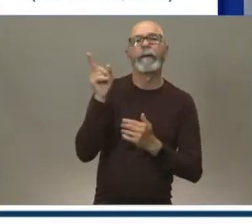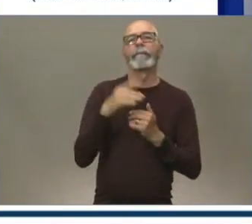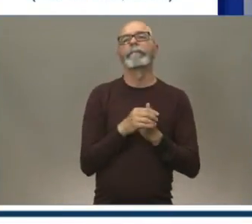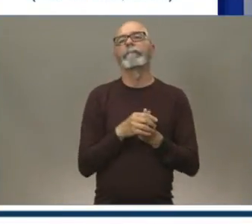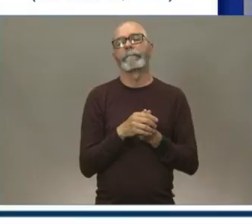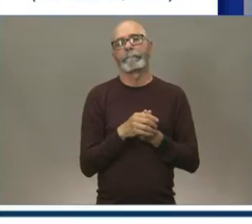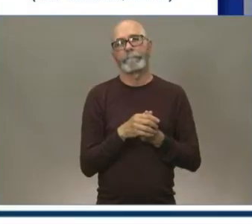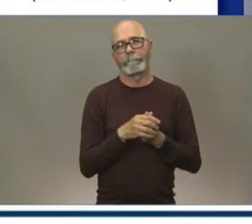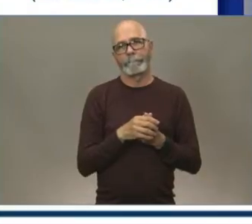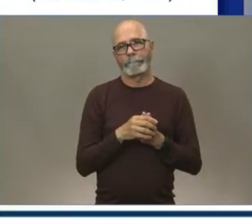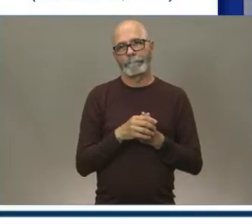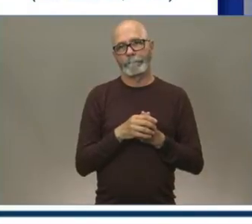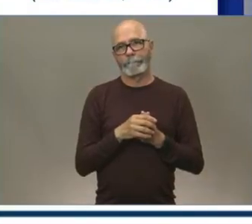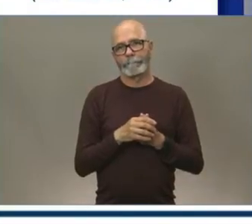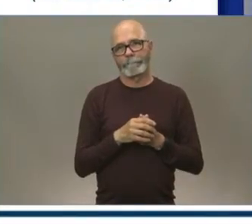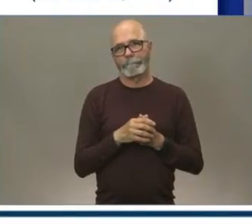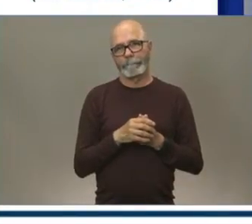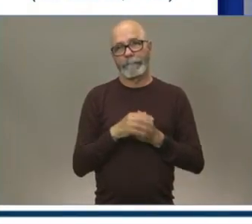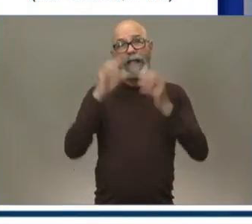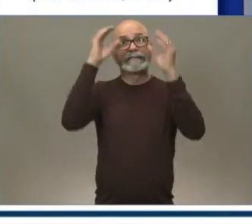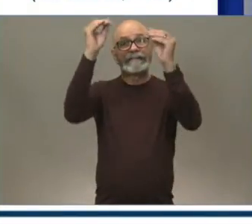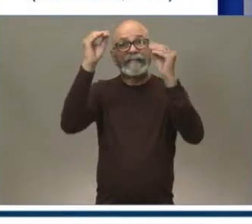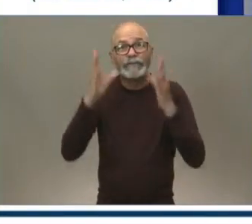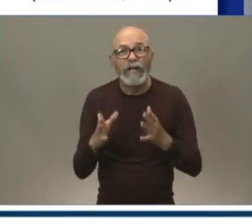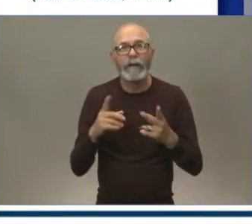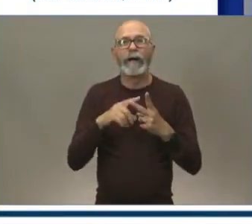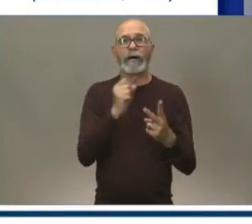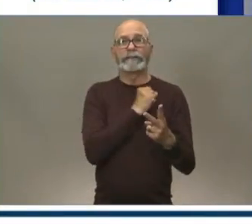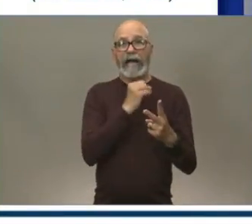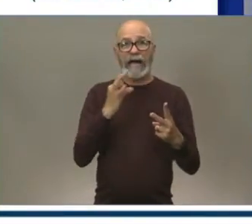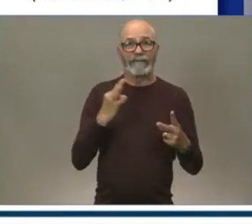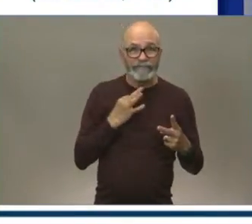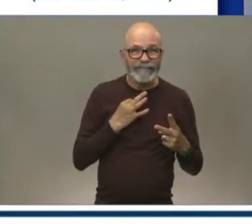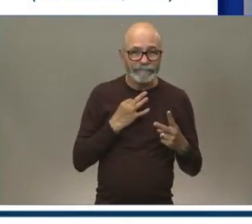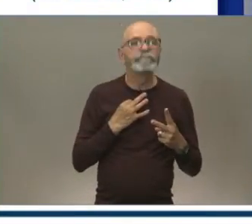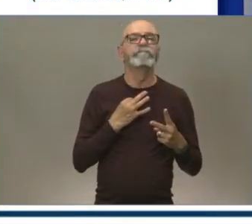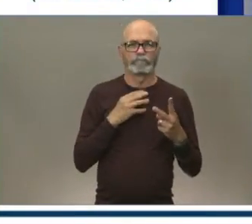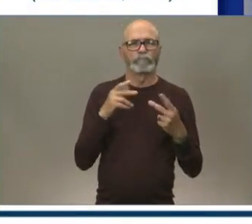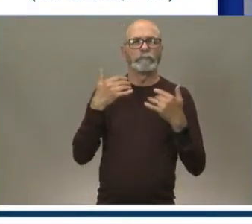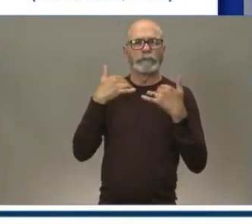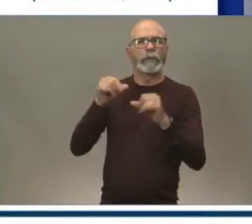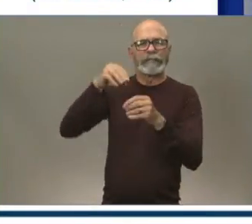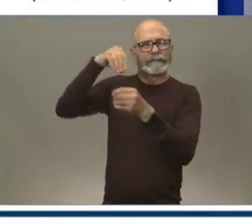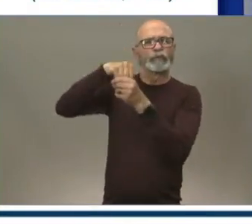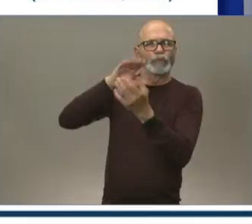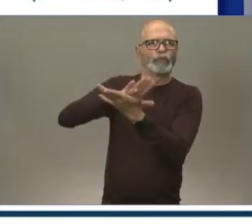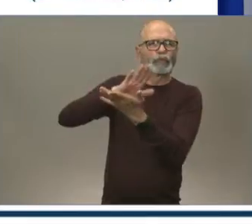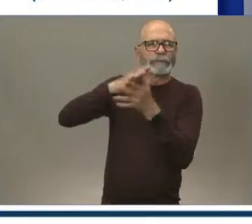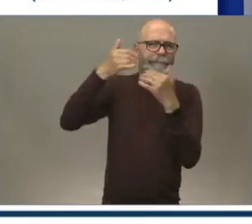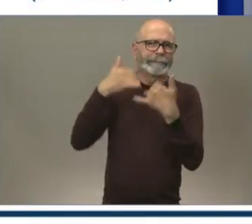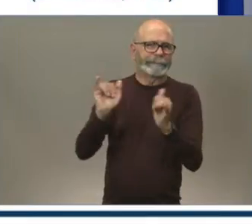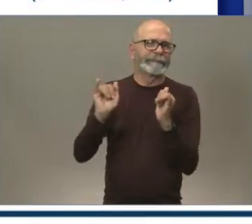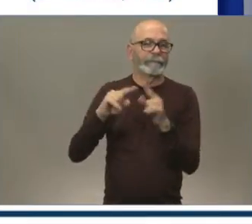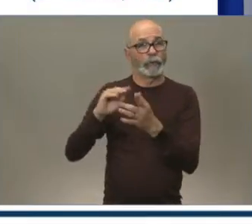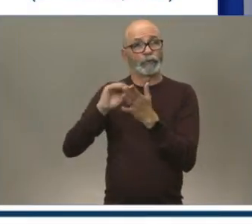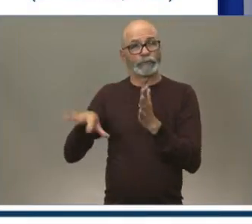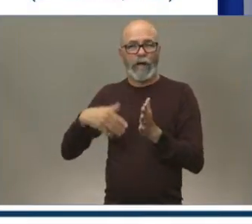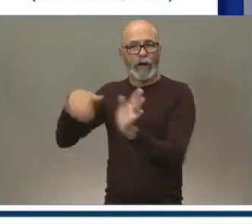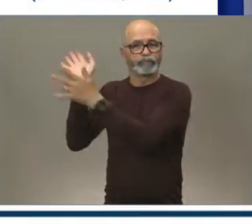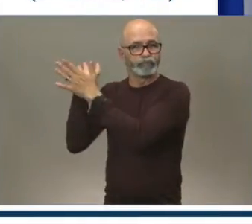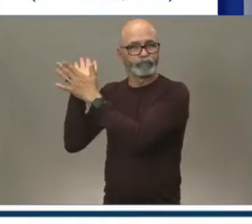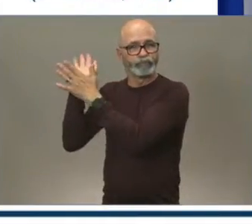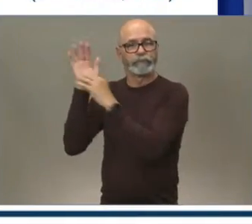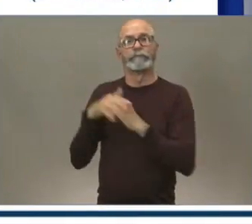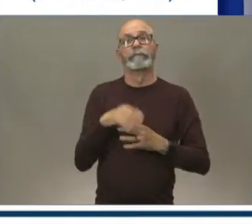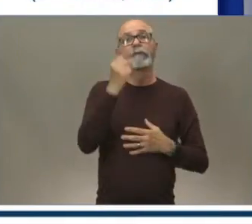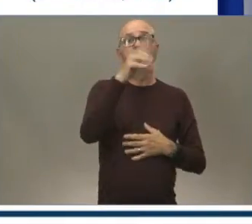Joli. Teachers and school staff will continue to work in school. The indoor and outdoor gathering limits will be set at 5